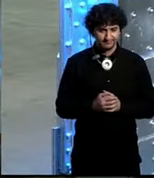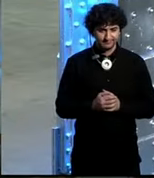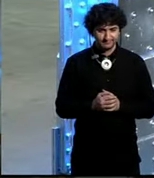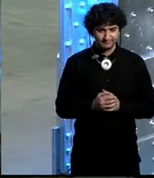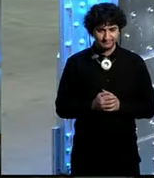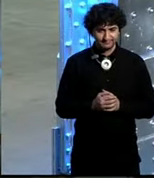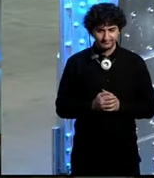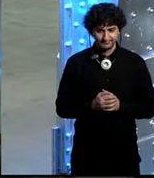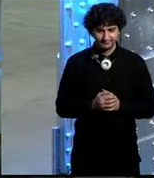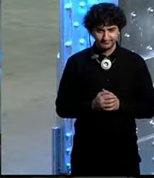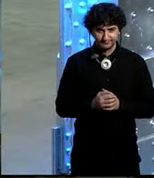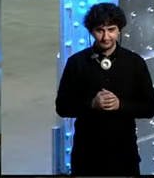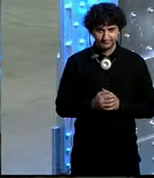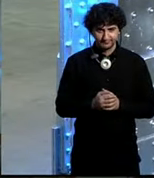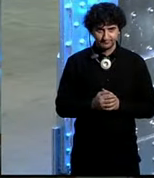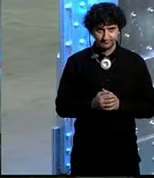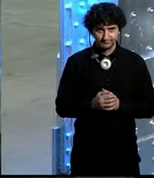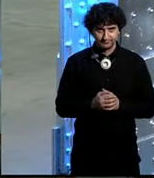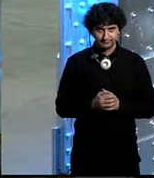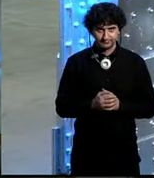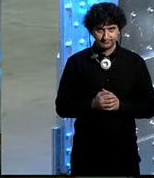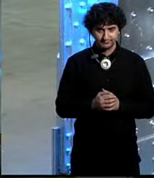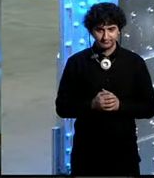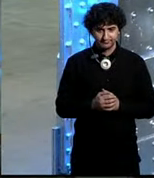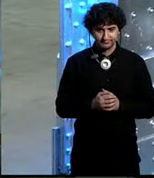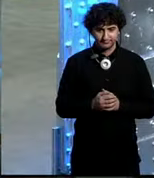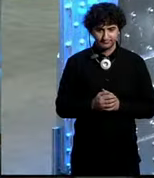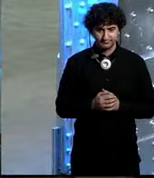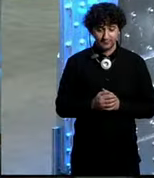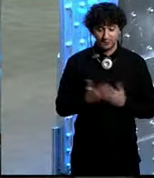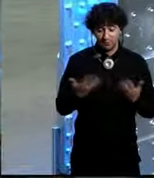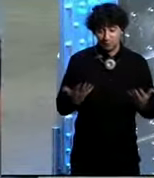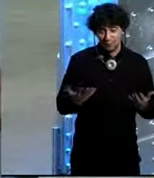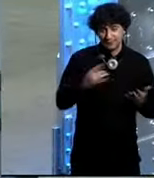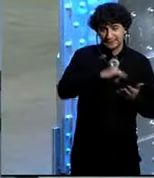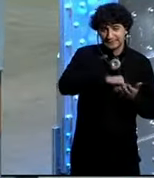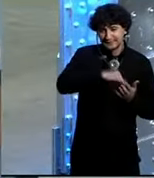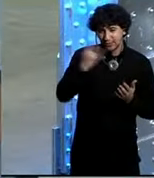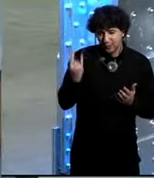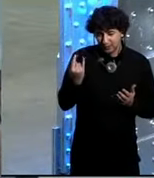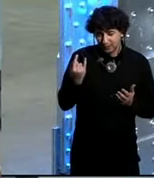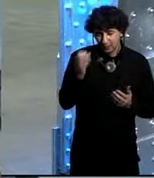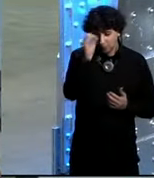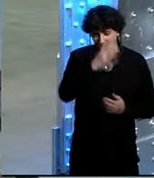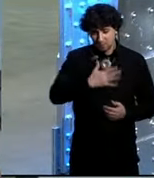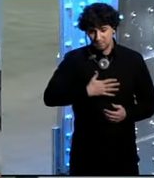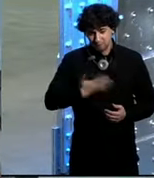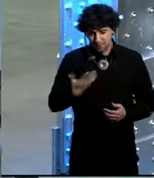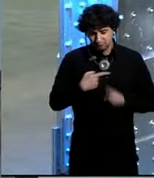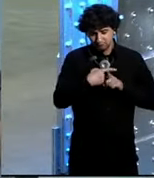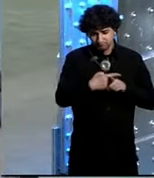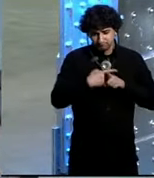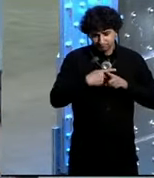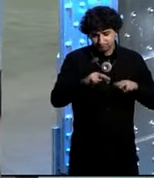For me, technologically, it's on the level of being able to share. To share